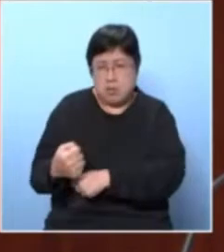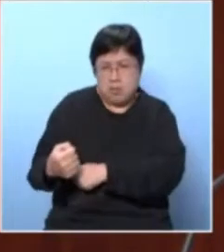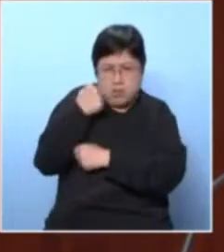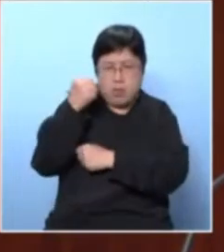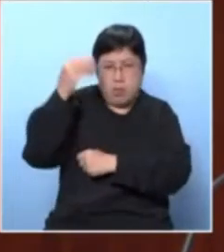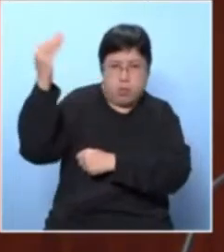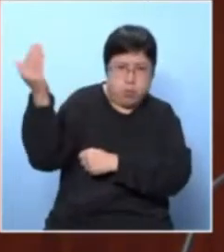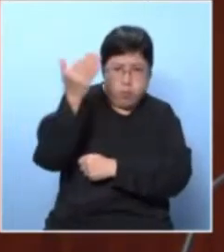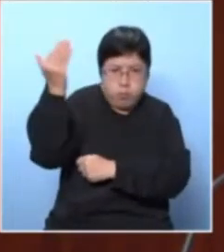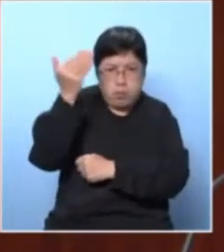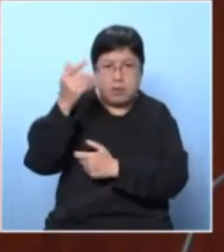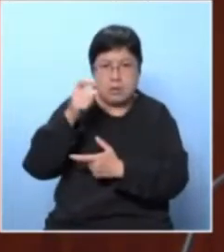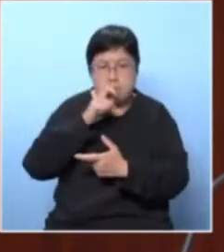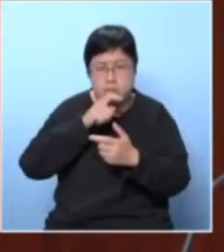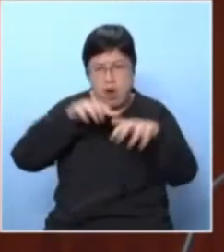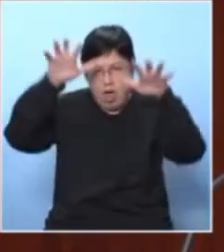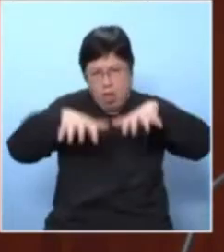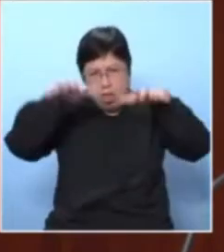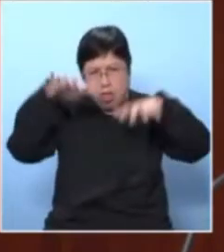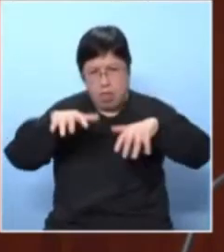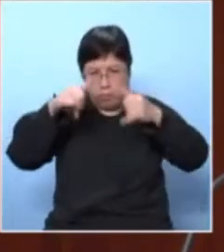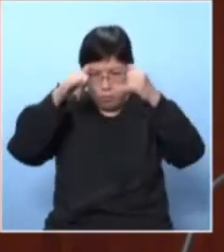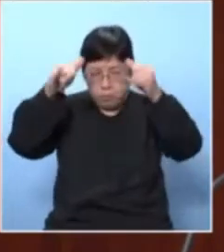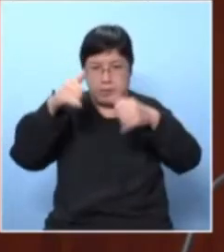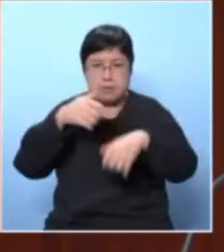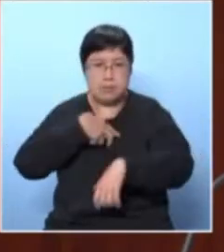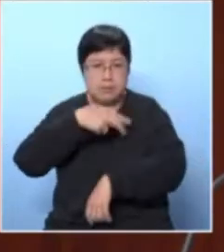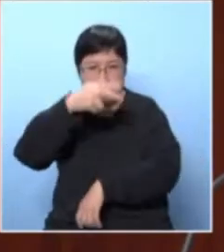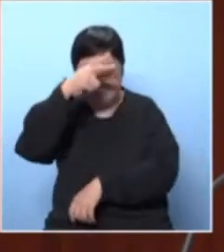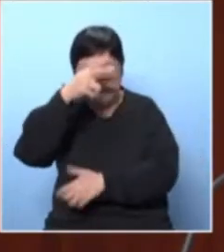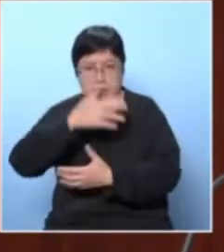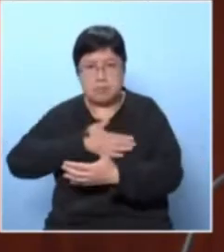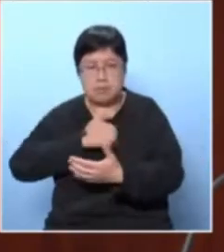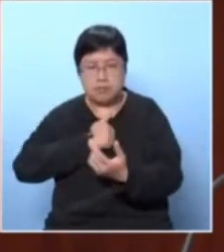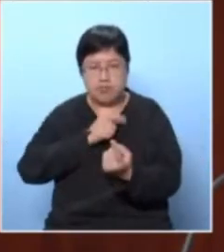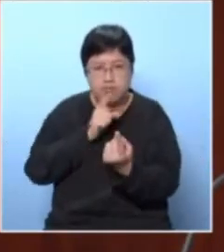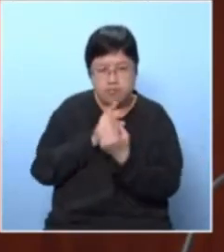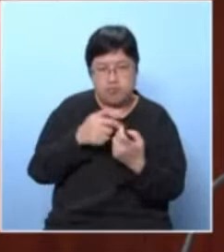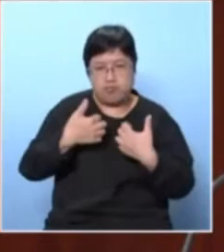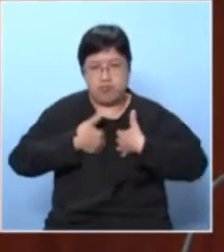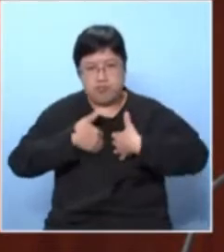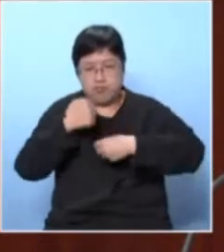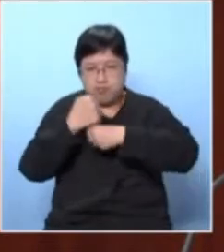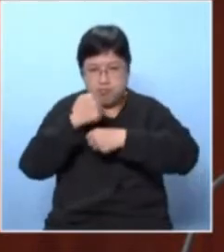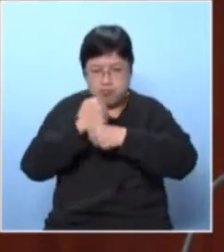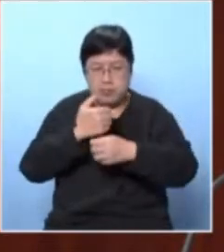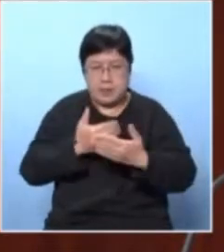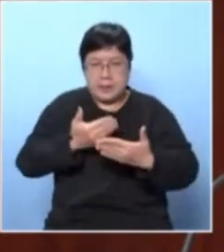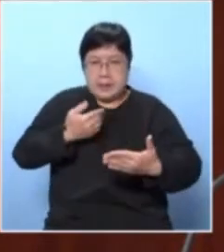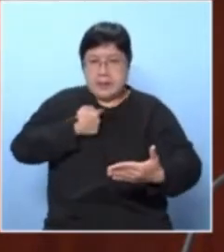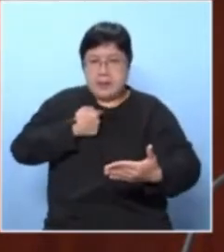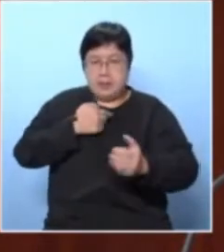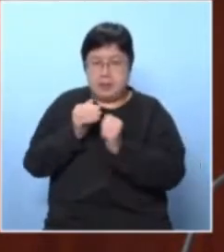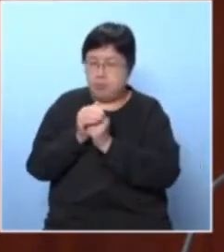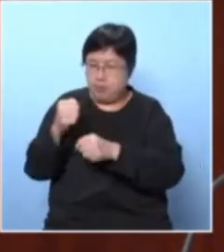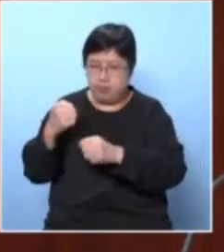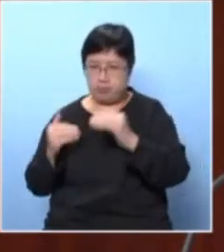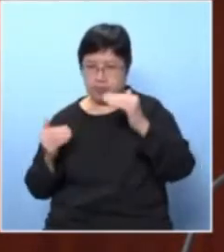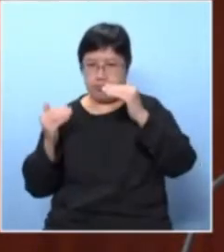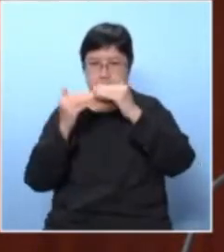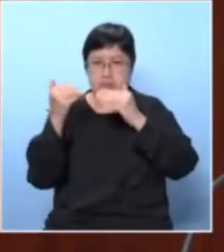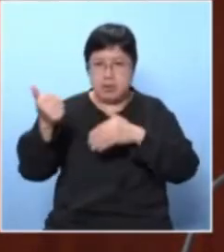Our preparedness and emergency response to Super Typhoon and the torrential rain in September generally met expectations, but